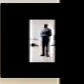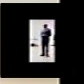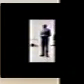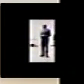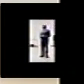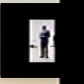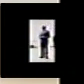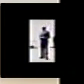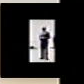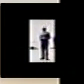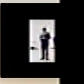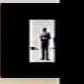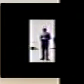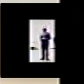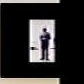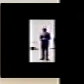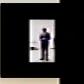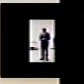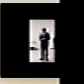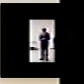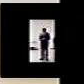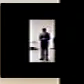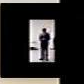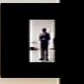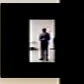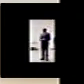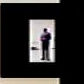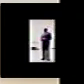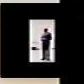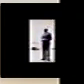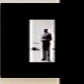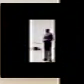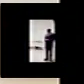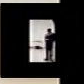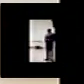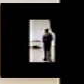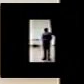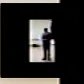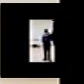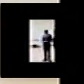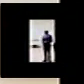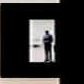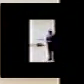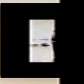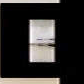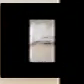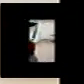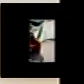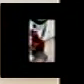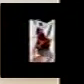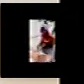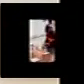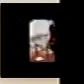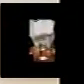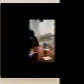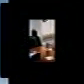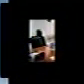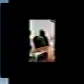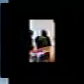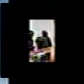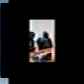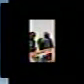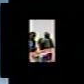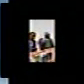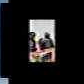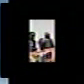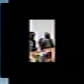be taken away from off thy shoulder. That heavy weight on your shoulder is taken away. That heavy load on